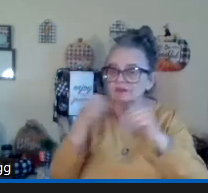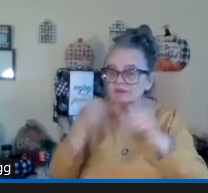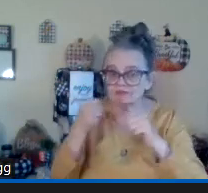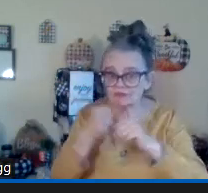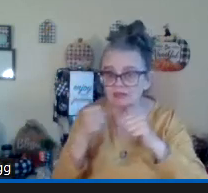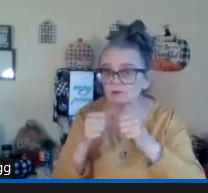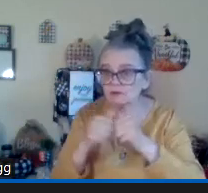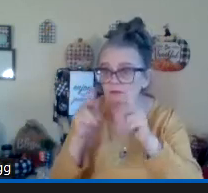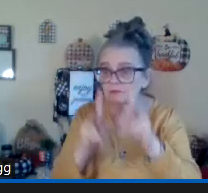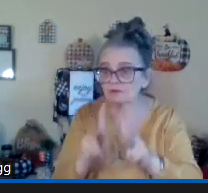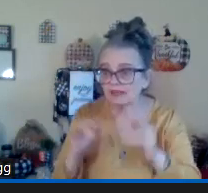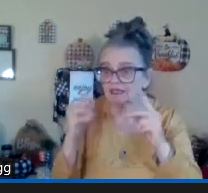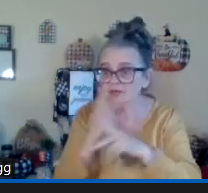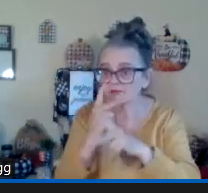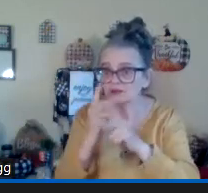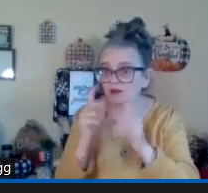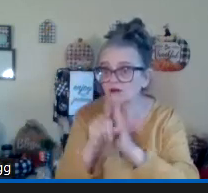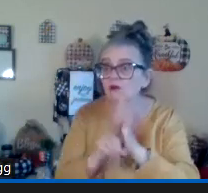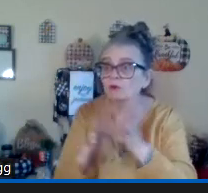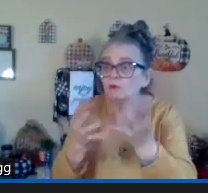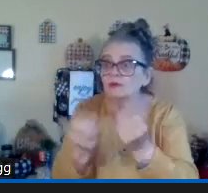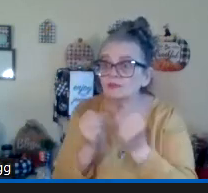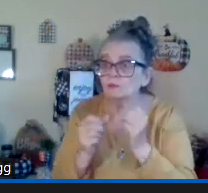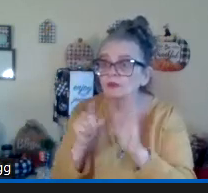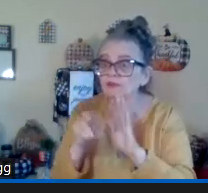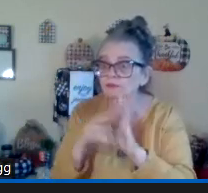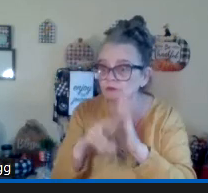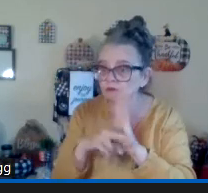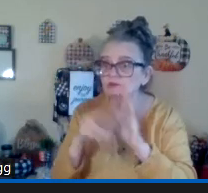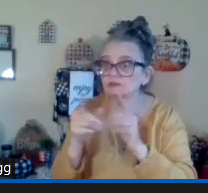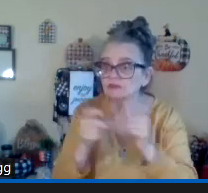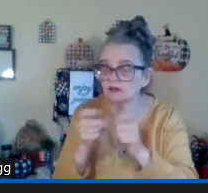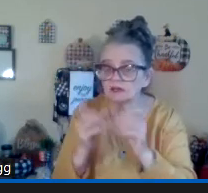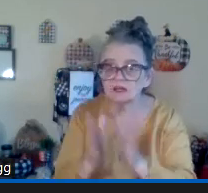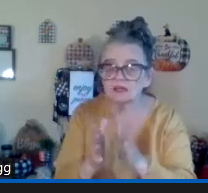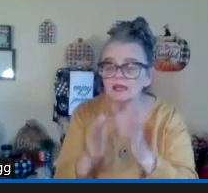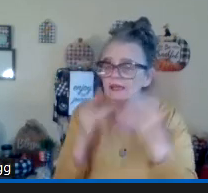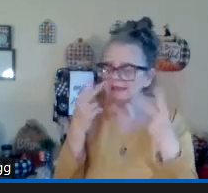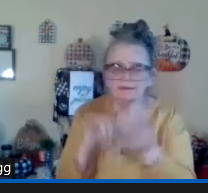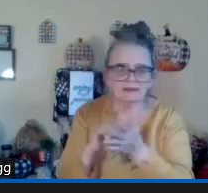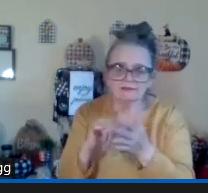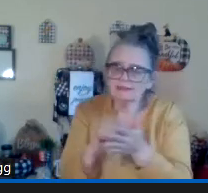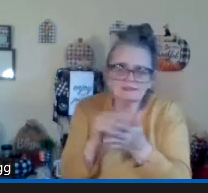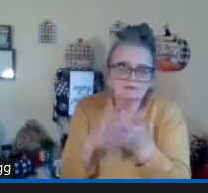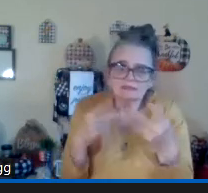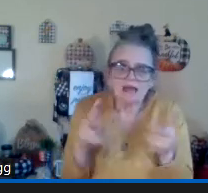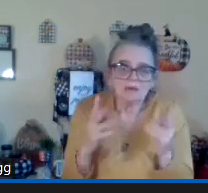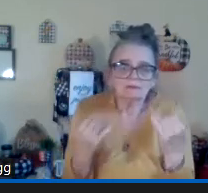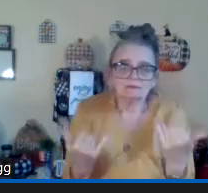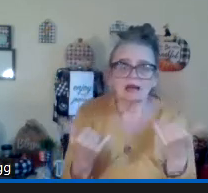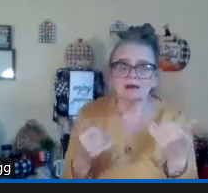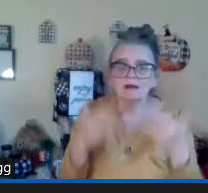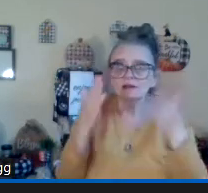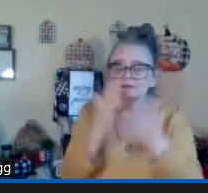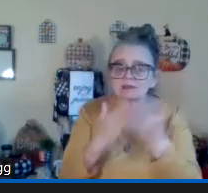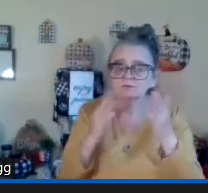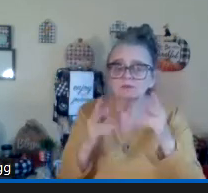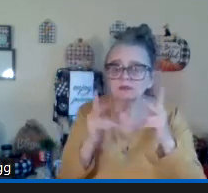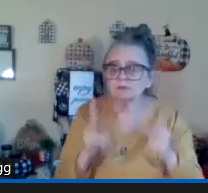they fight with the people that keep the law or want the rule and the law, and that's just what's happening